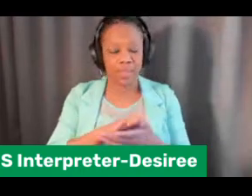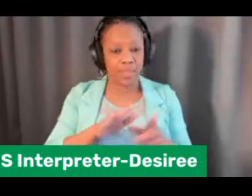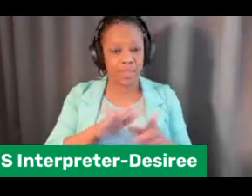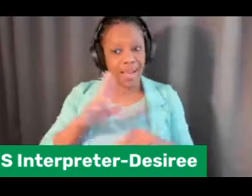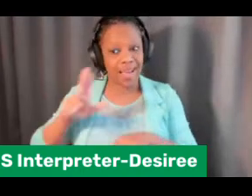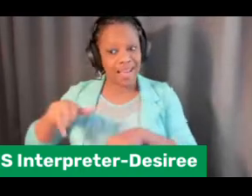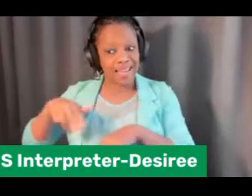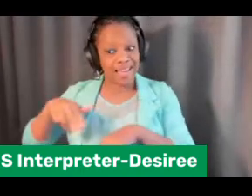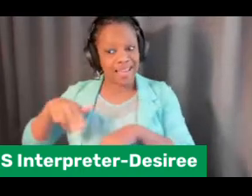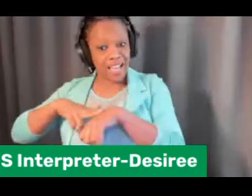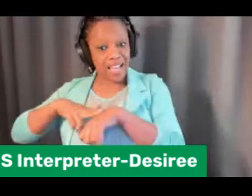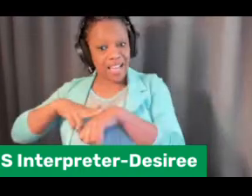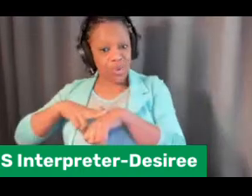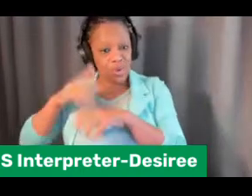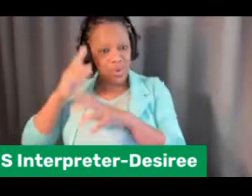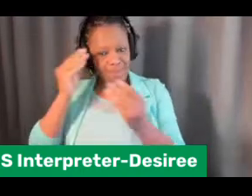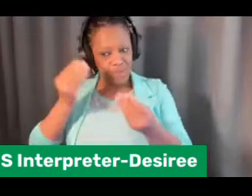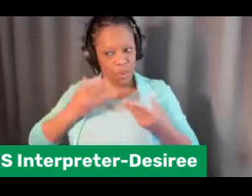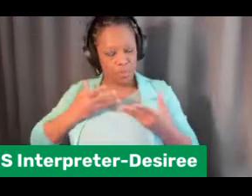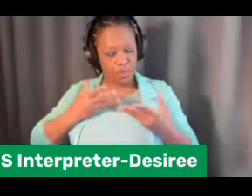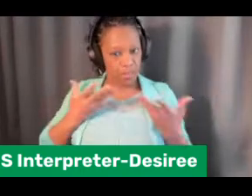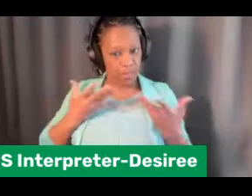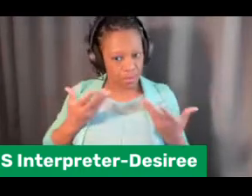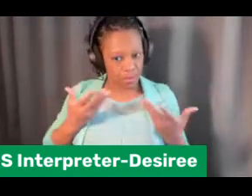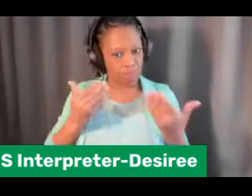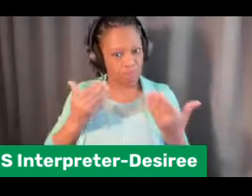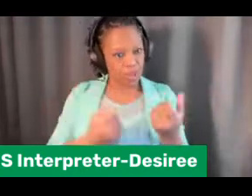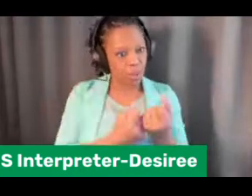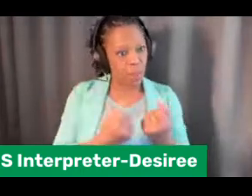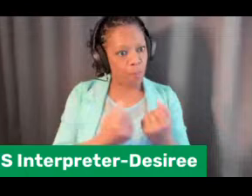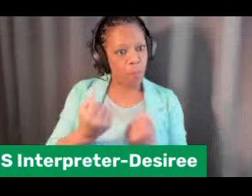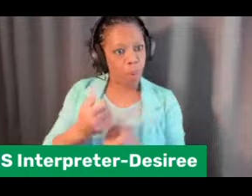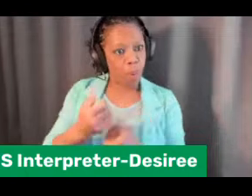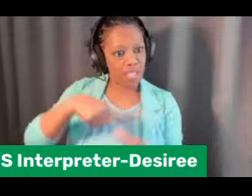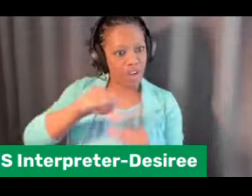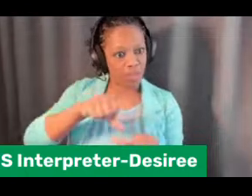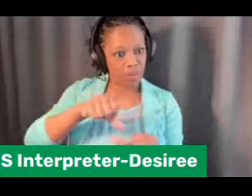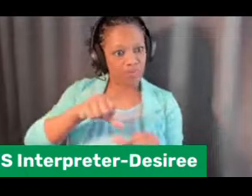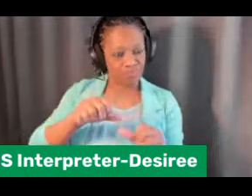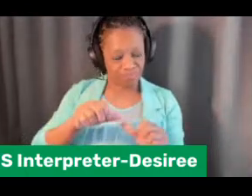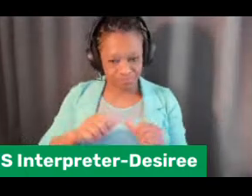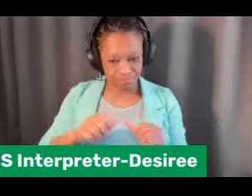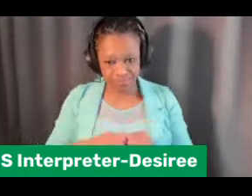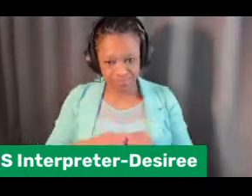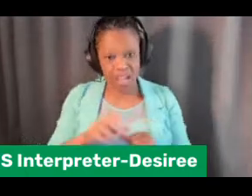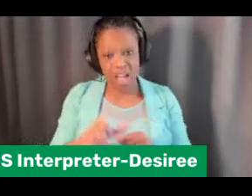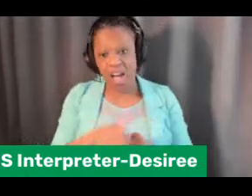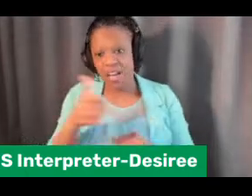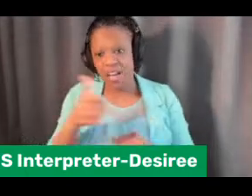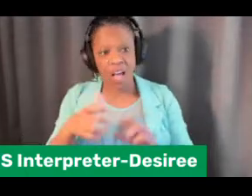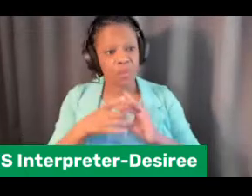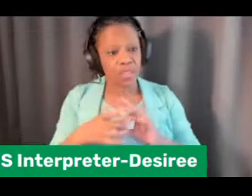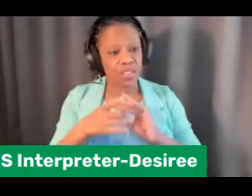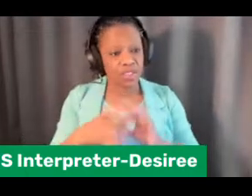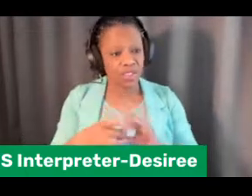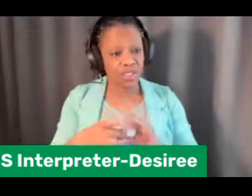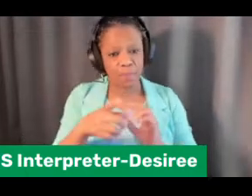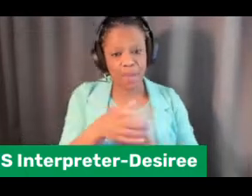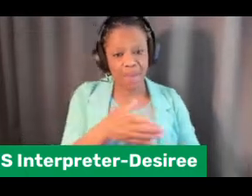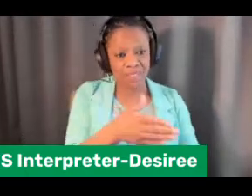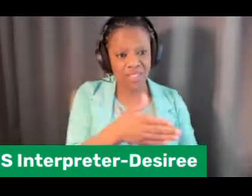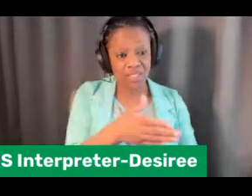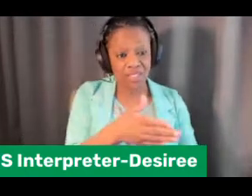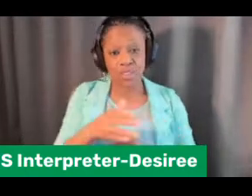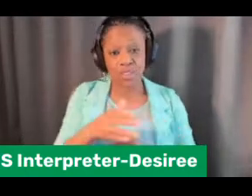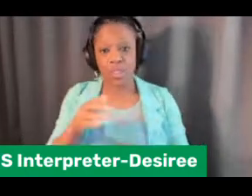us, why don't we do it? Here's another symbiotic relationship where fish and shrimp are working together to build